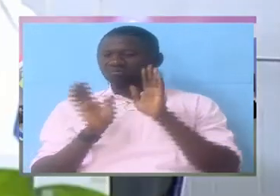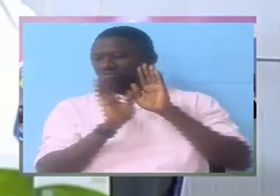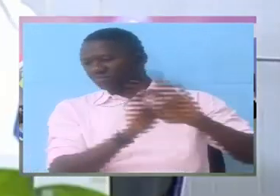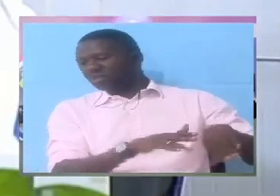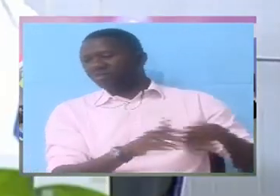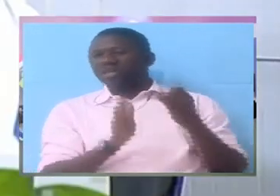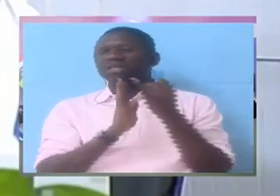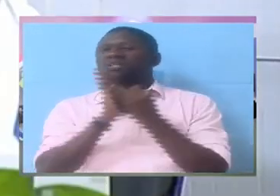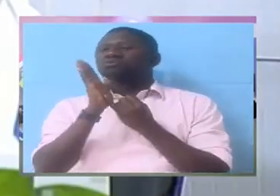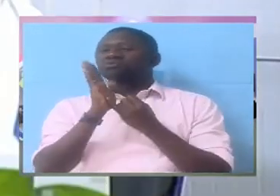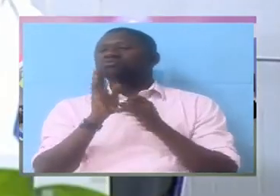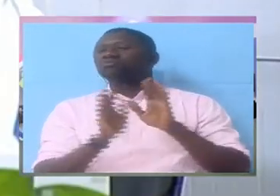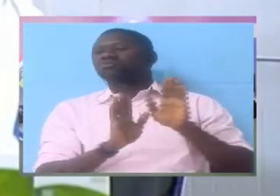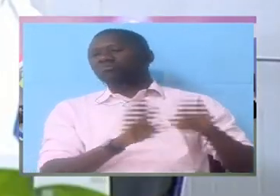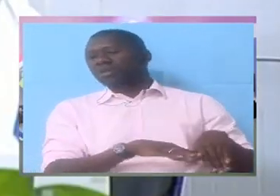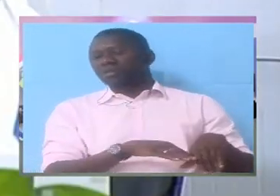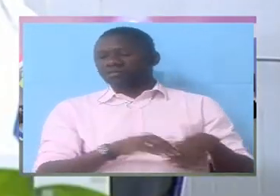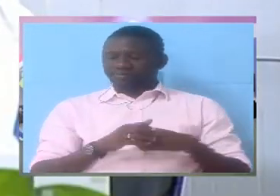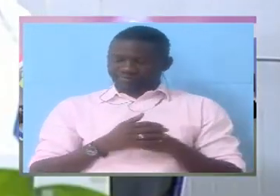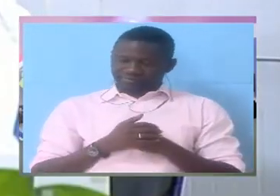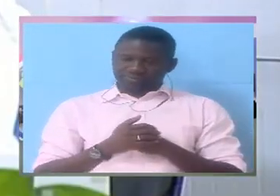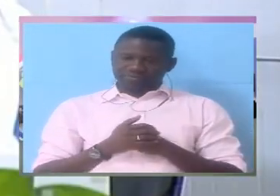mi da ko ngol andi karala ngatendeng.